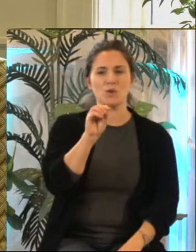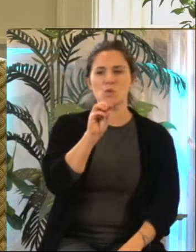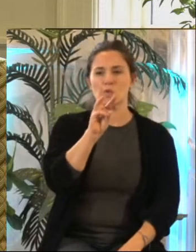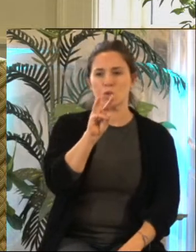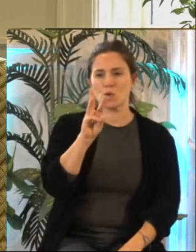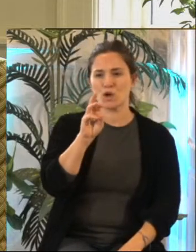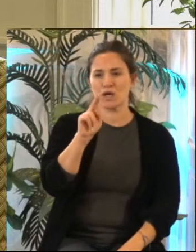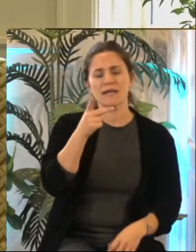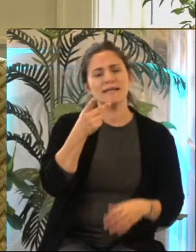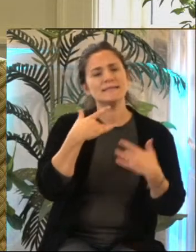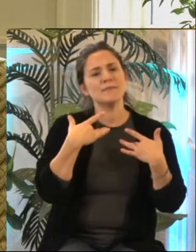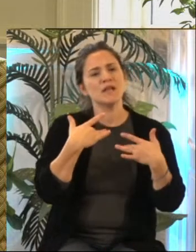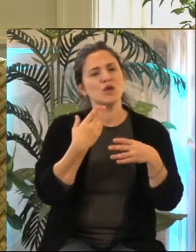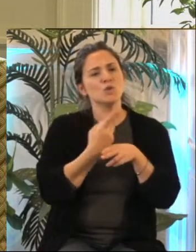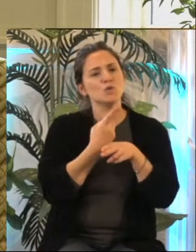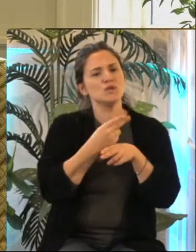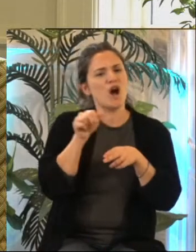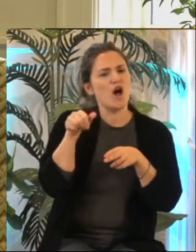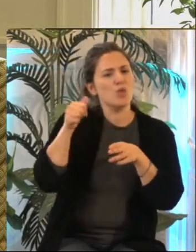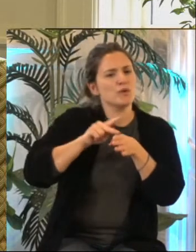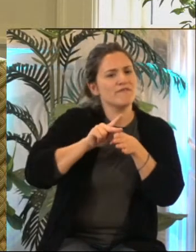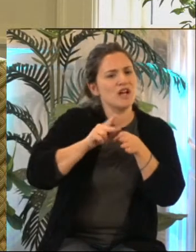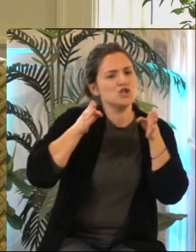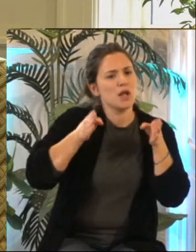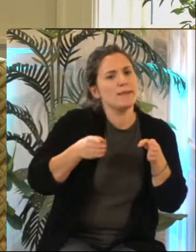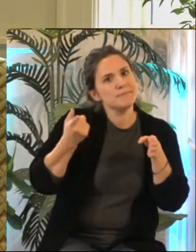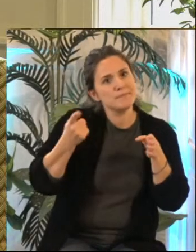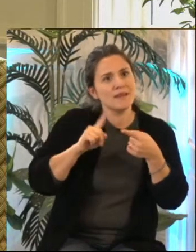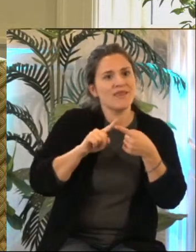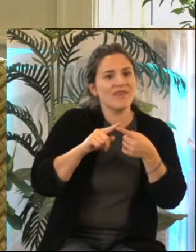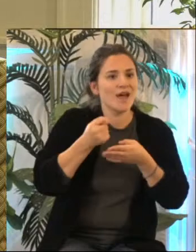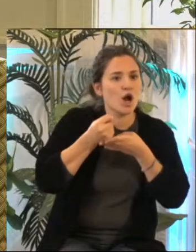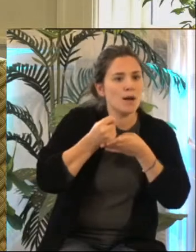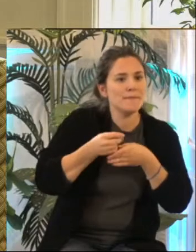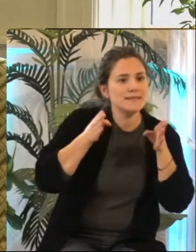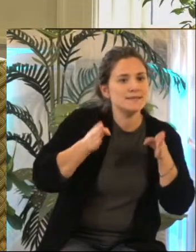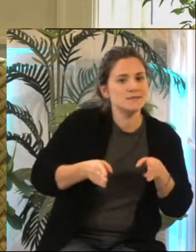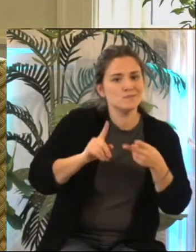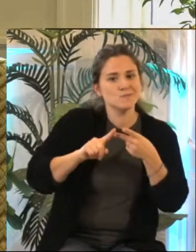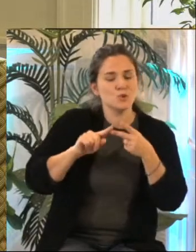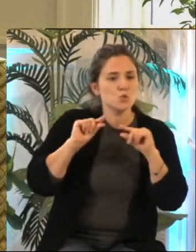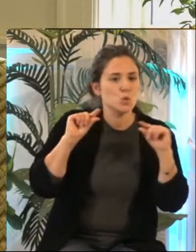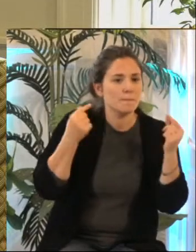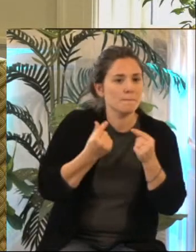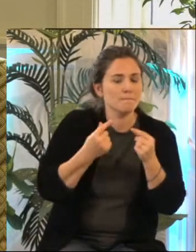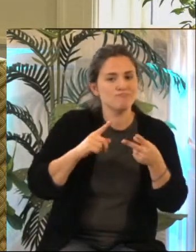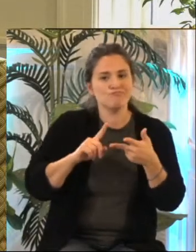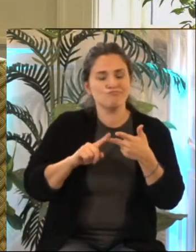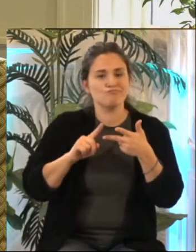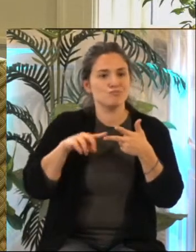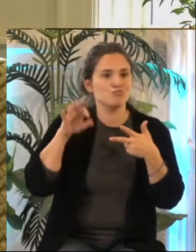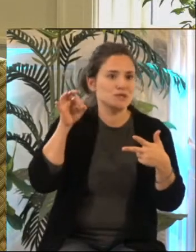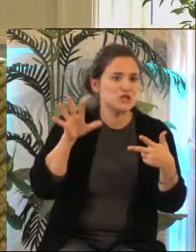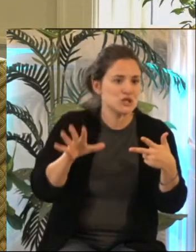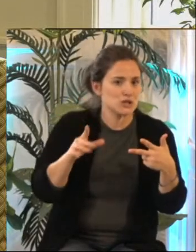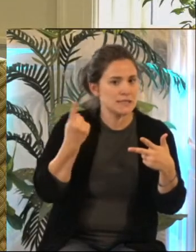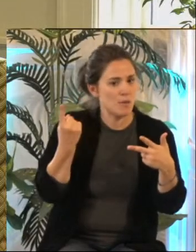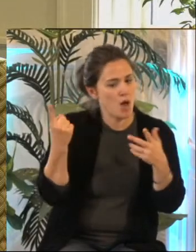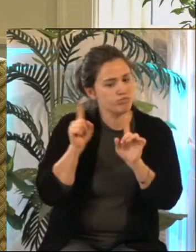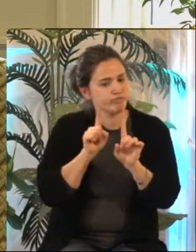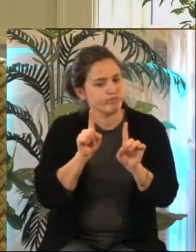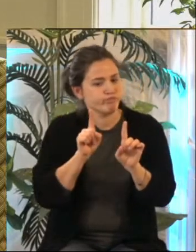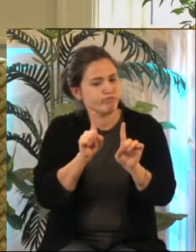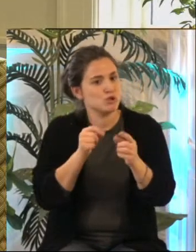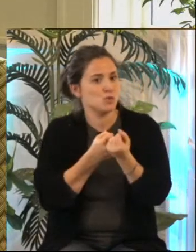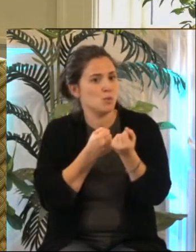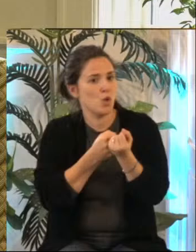therapist or an accountability group like a 12-step program, or certain men's and women's groups that will support